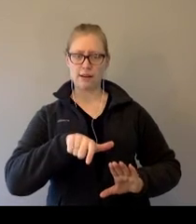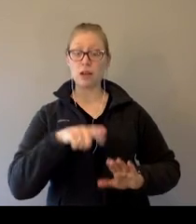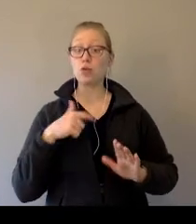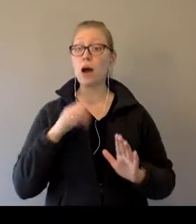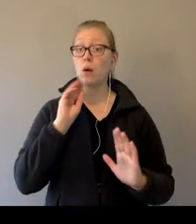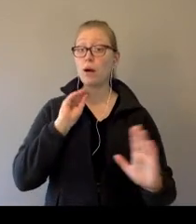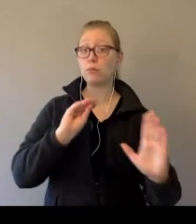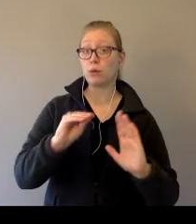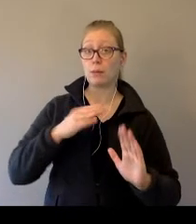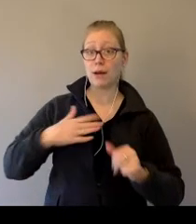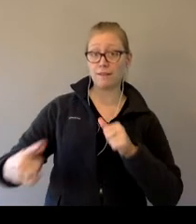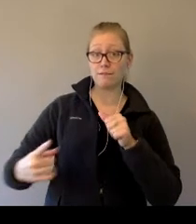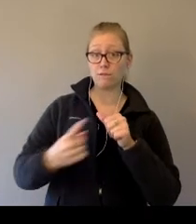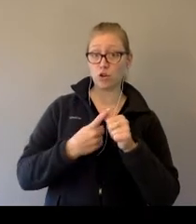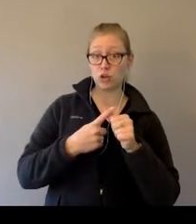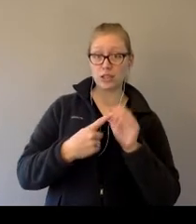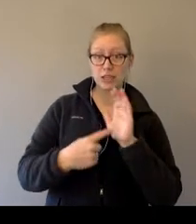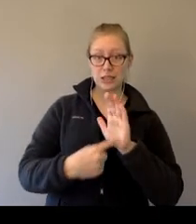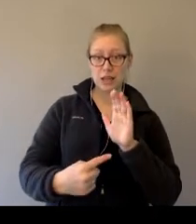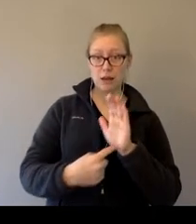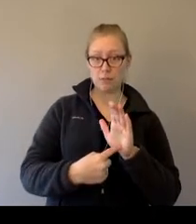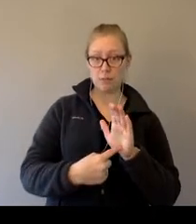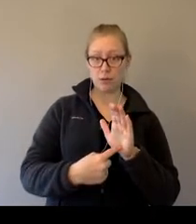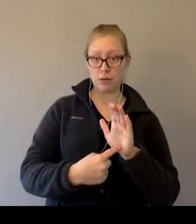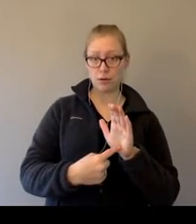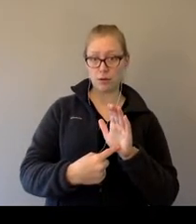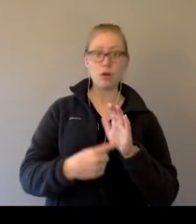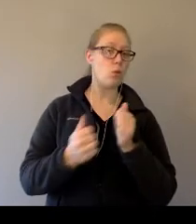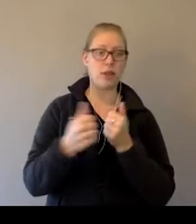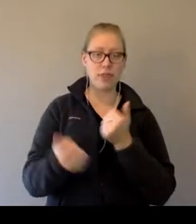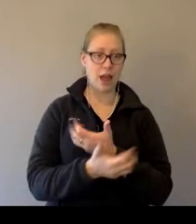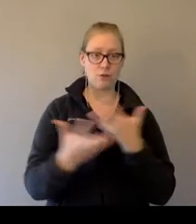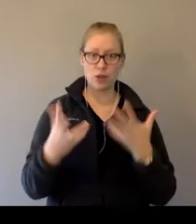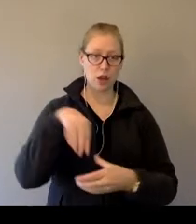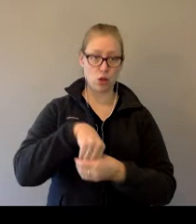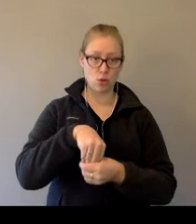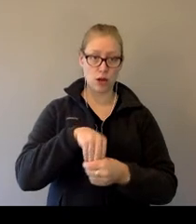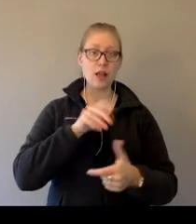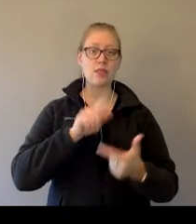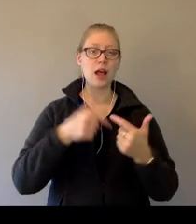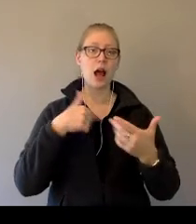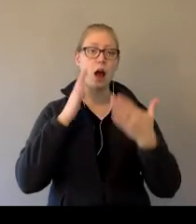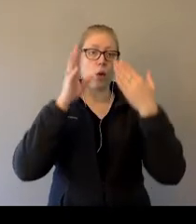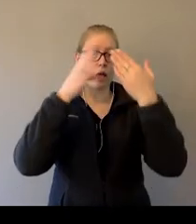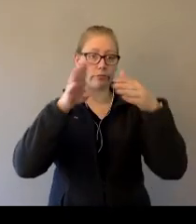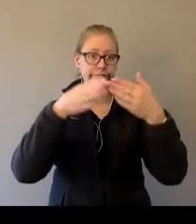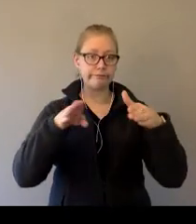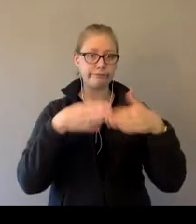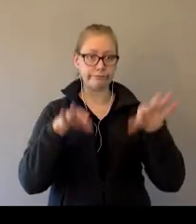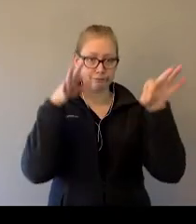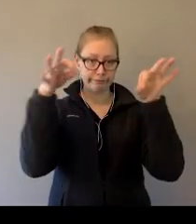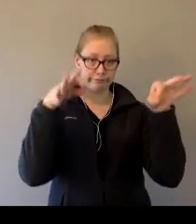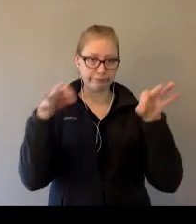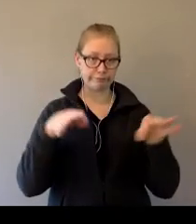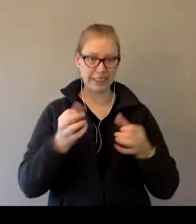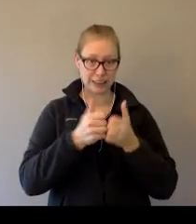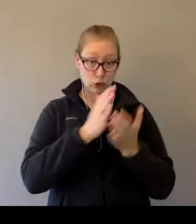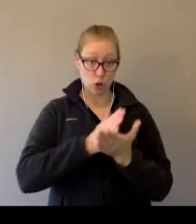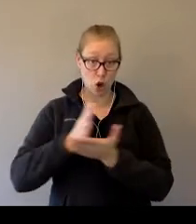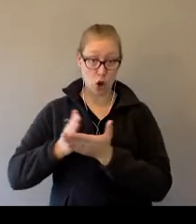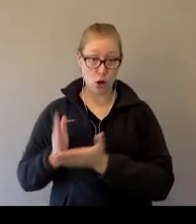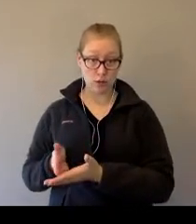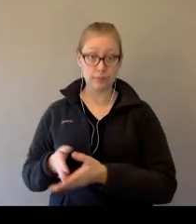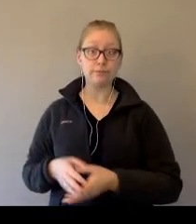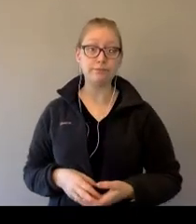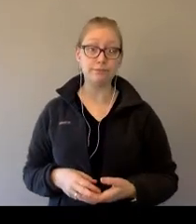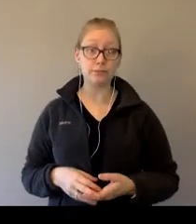my first counterclaim up first with everything else that's included. And then we'll just kind of break it down sentence by sentence. So